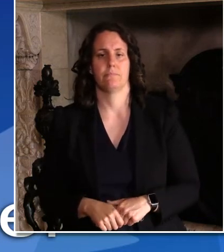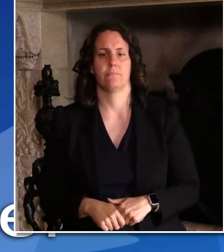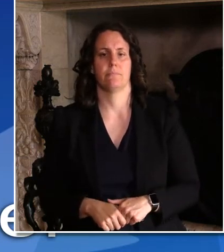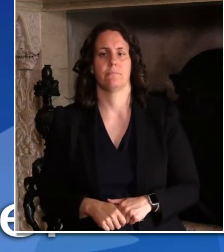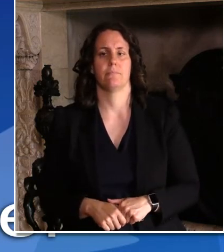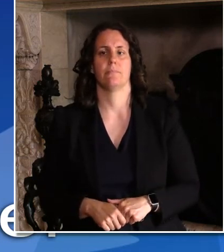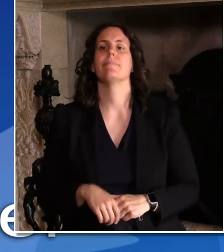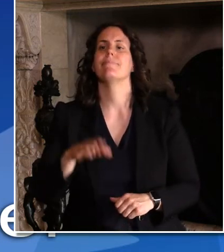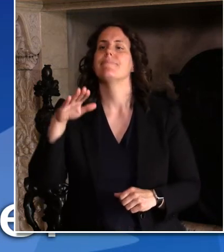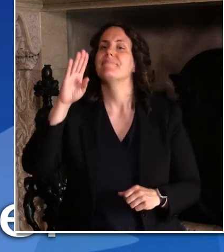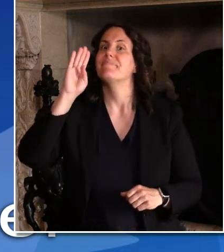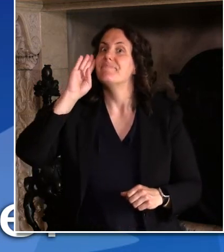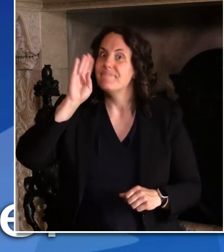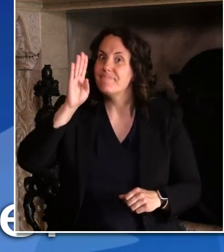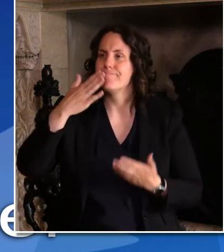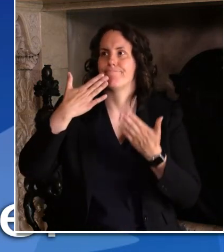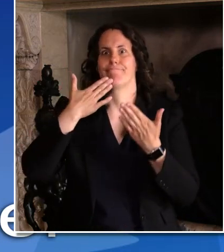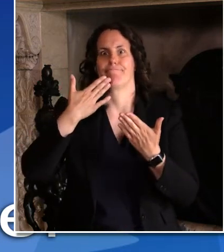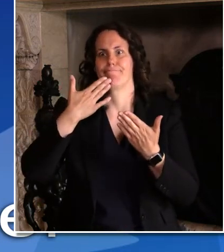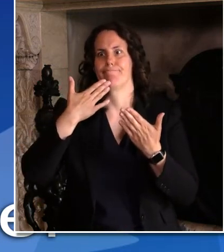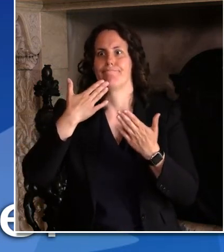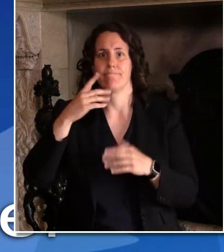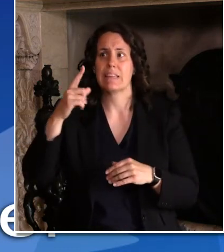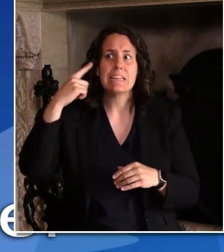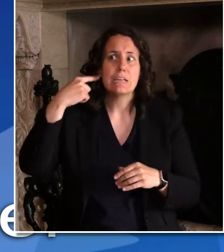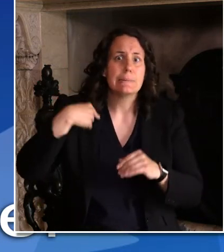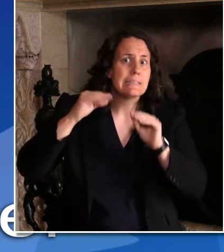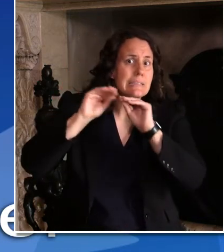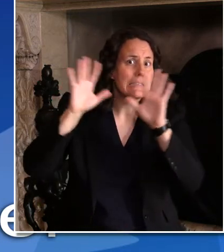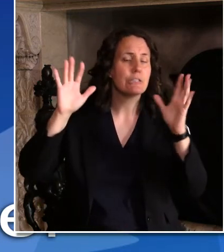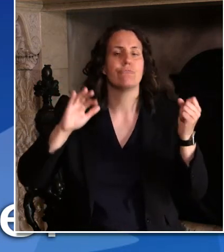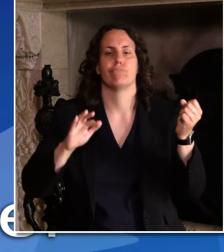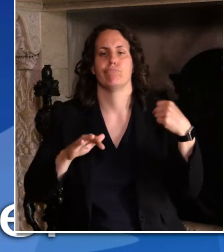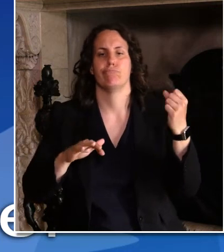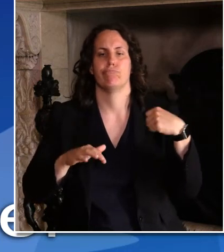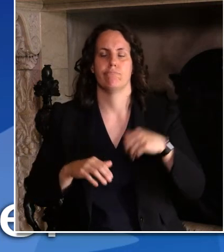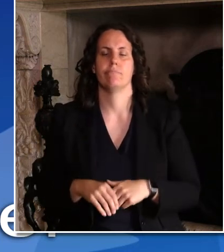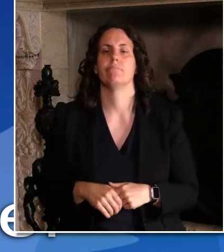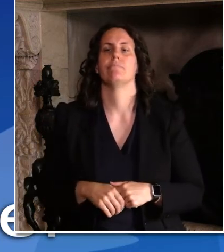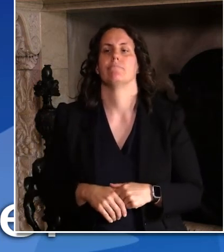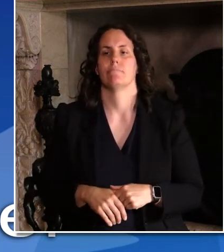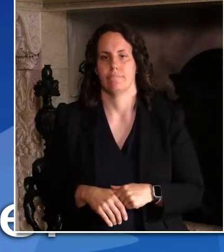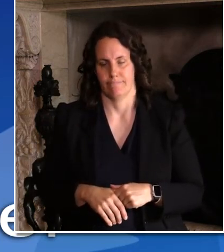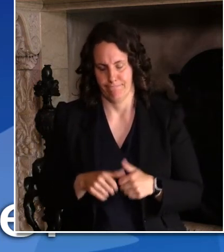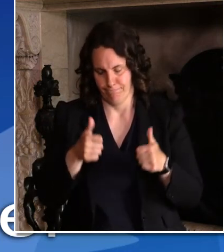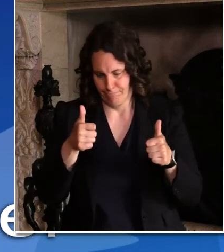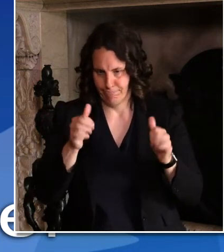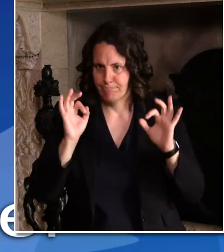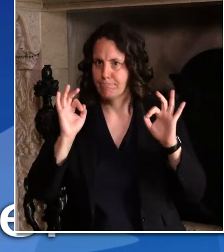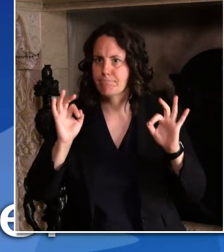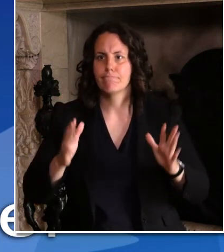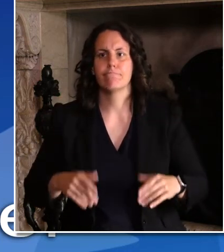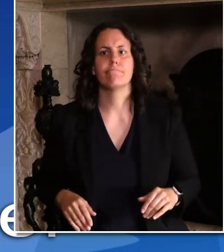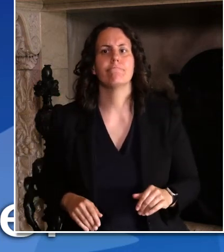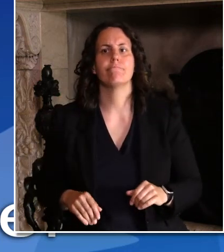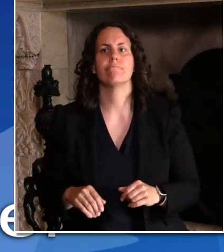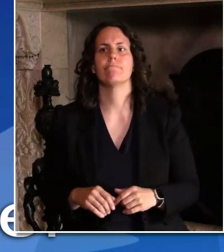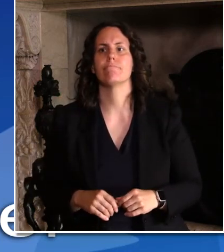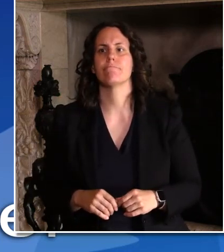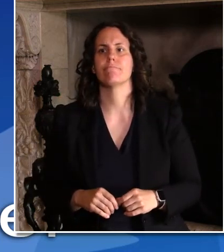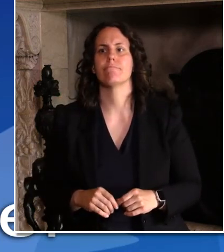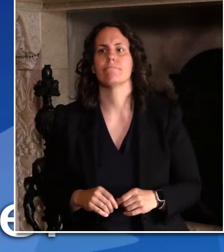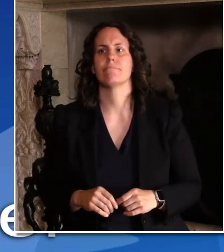Hey, can you hear me okay? Yep. Okay. My question is regarding, we had received